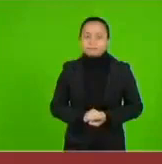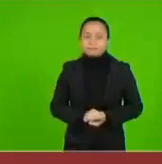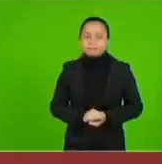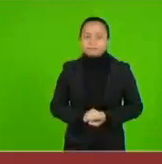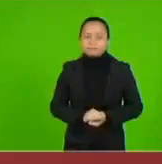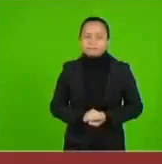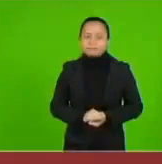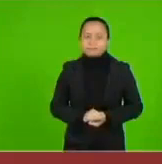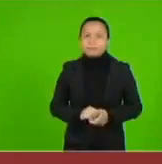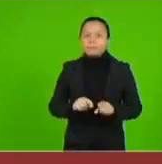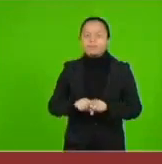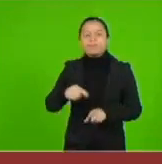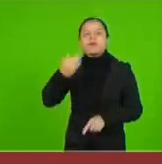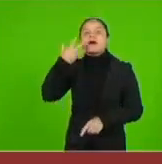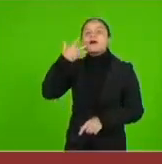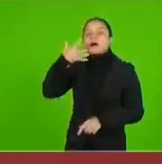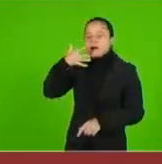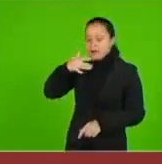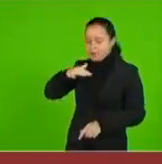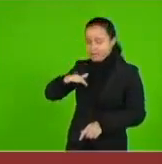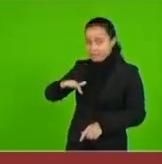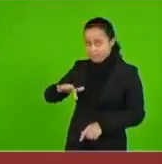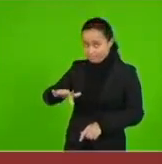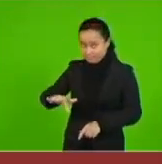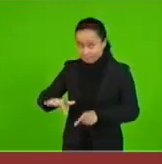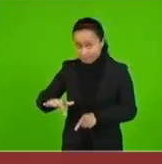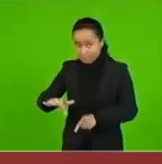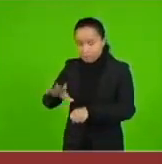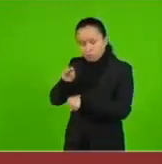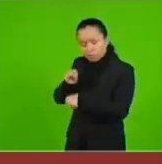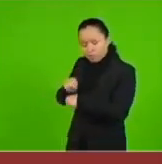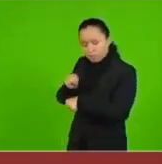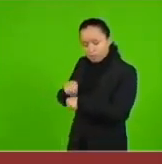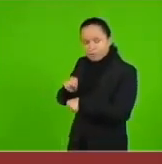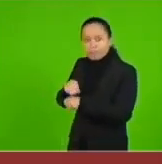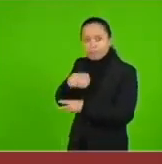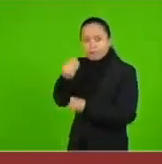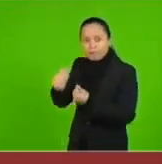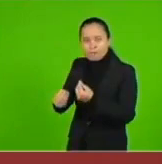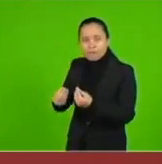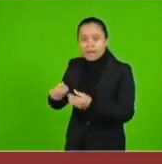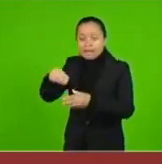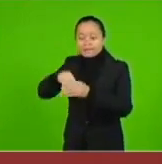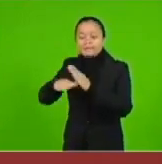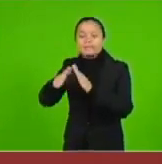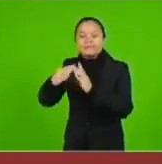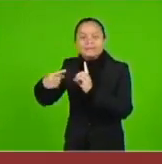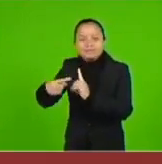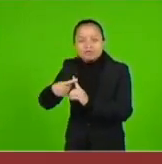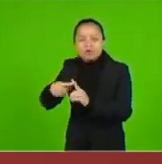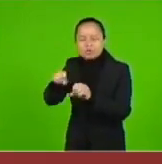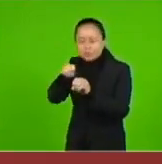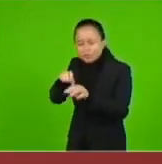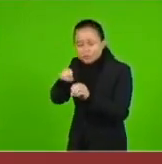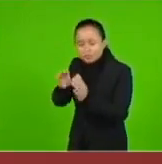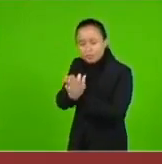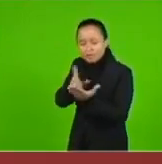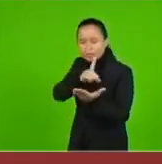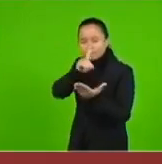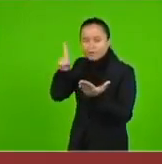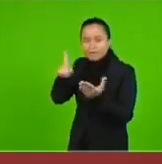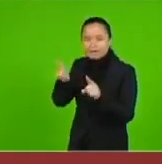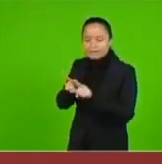The children. The care with the children begins on the daily lives of our church and